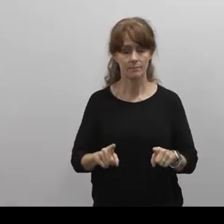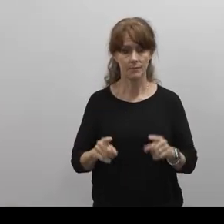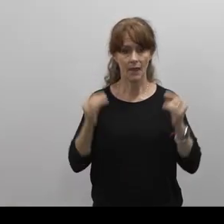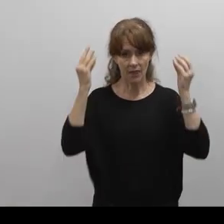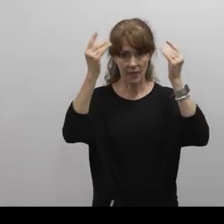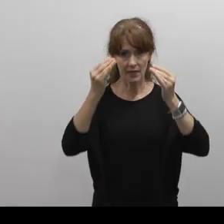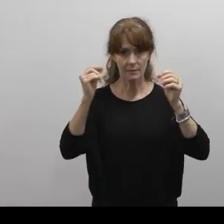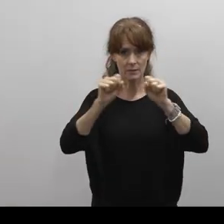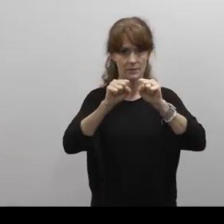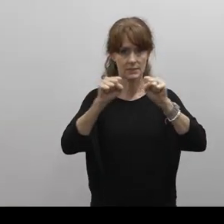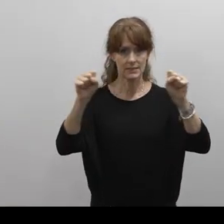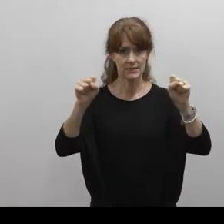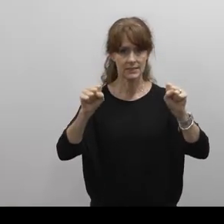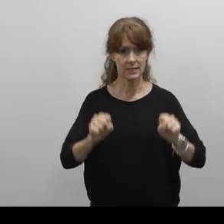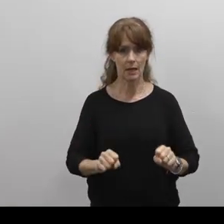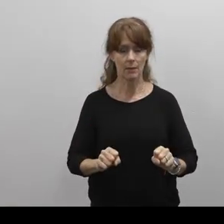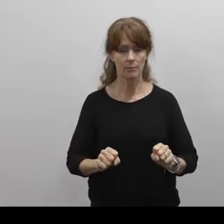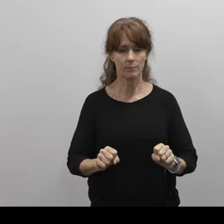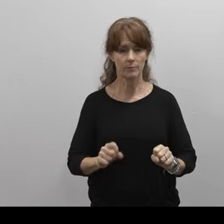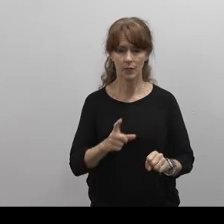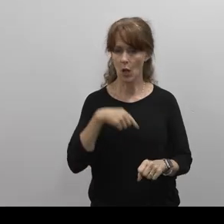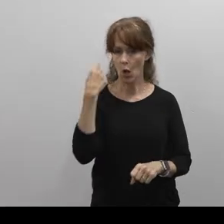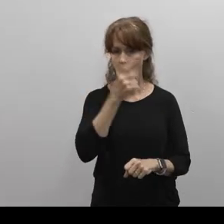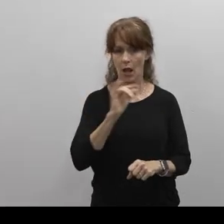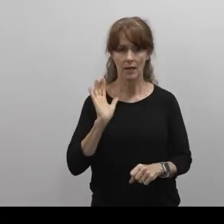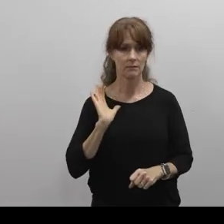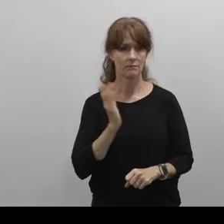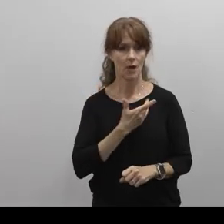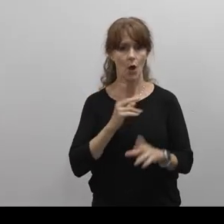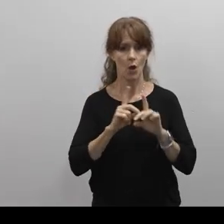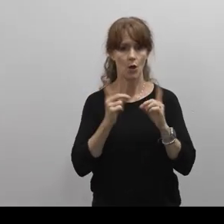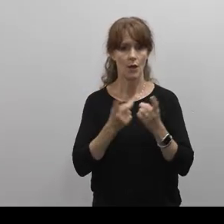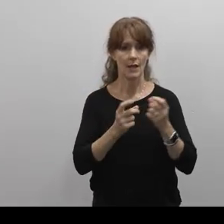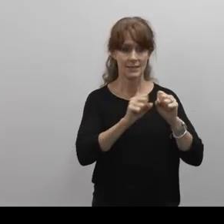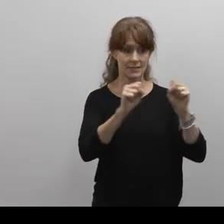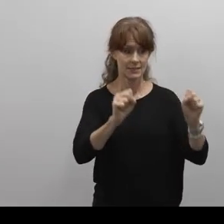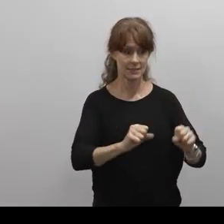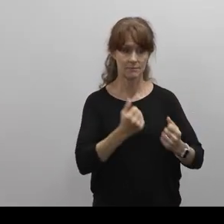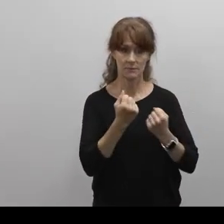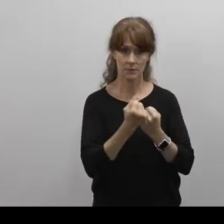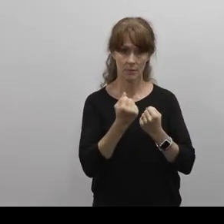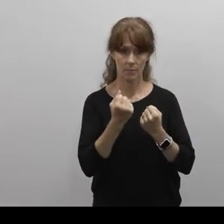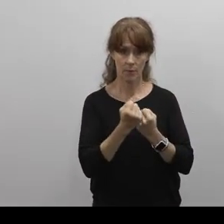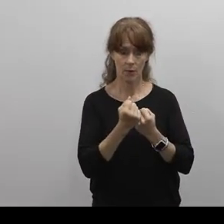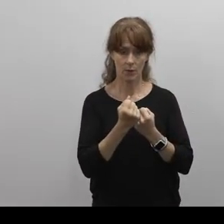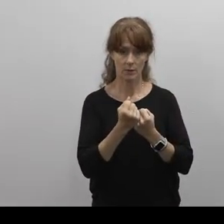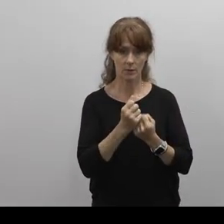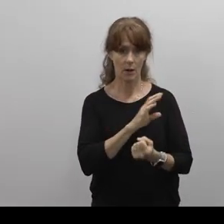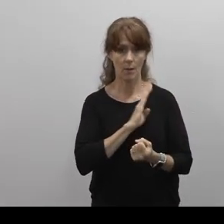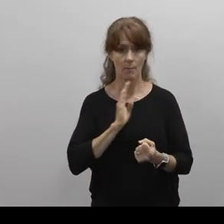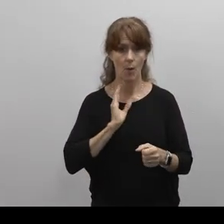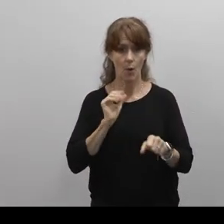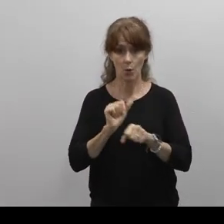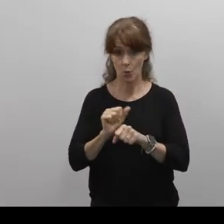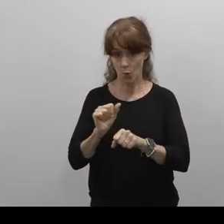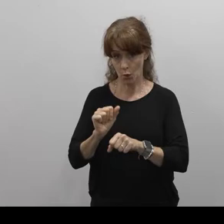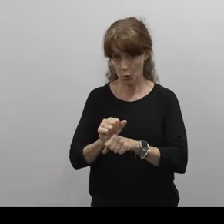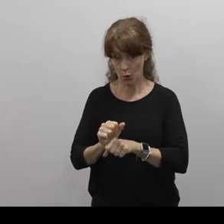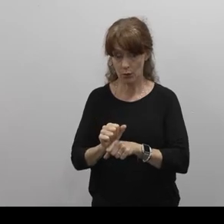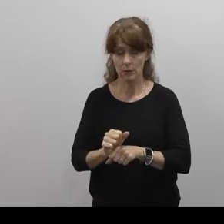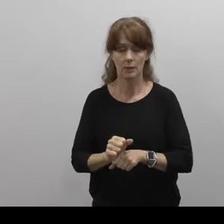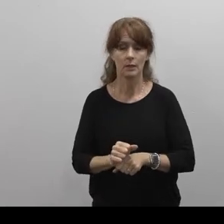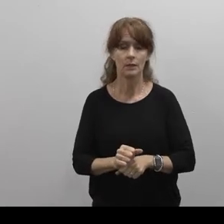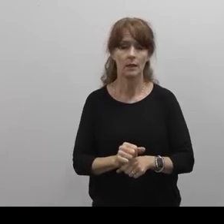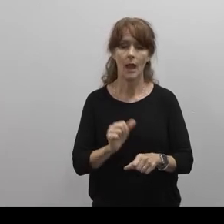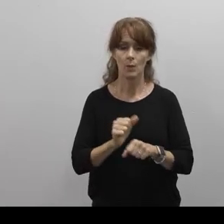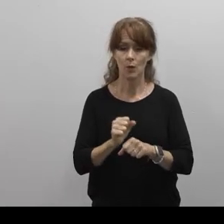about systems and what it looks like in our district to have systems that support board work and work of